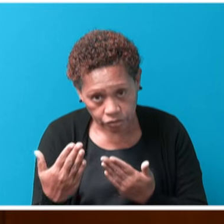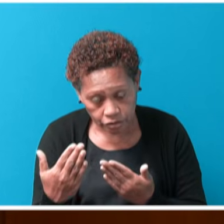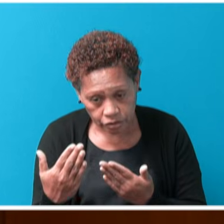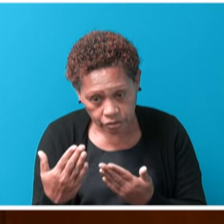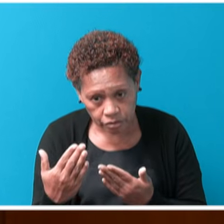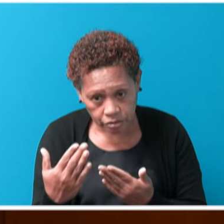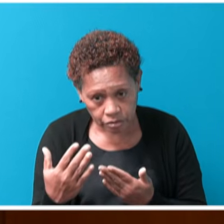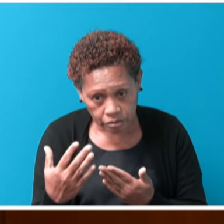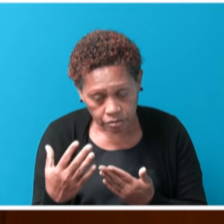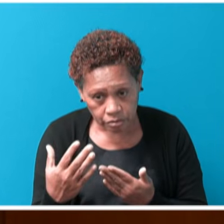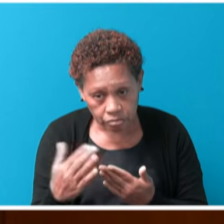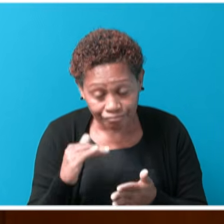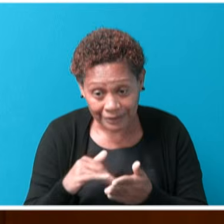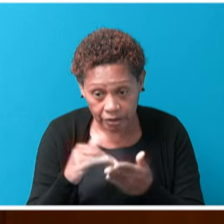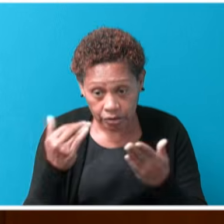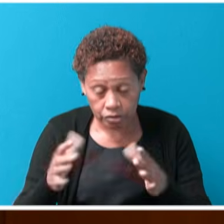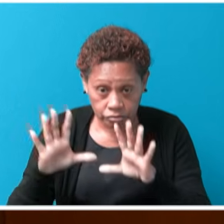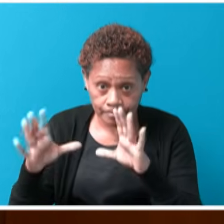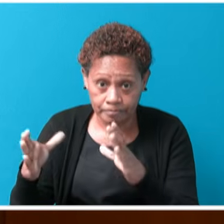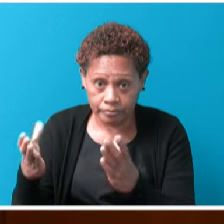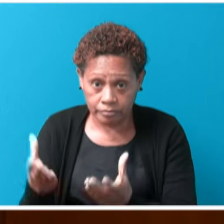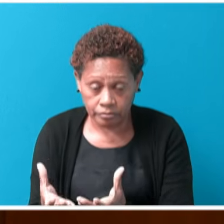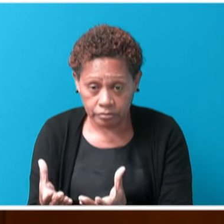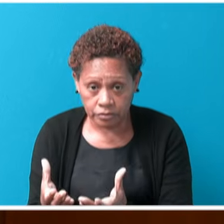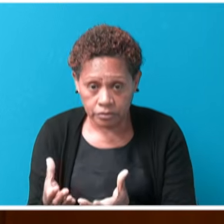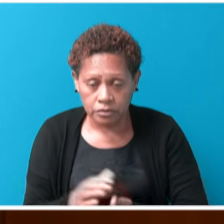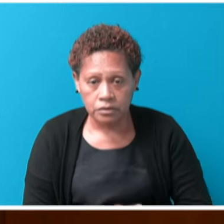globally. His Excellency's